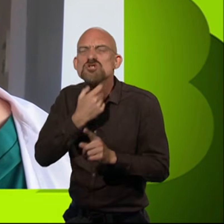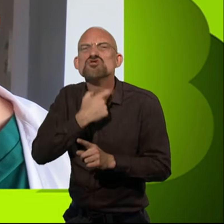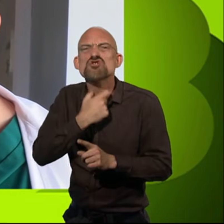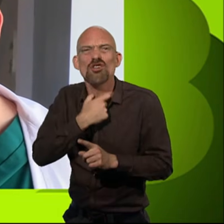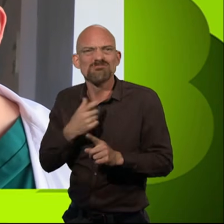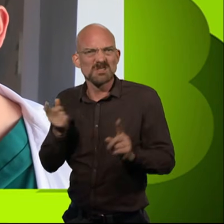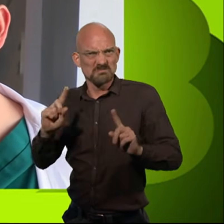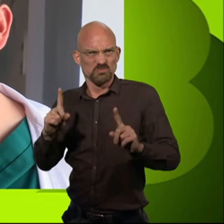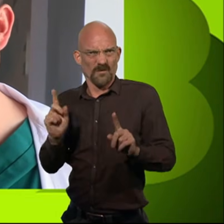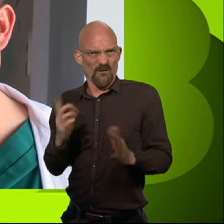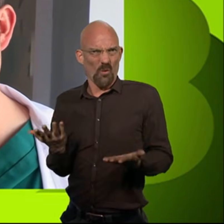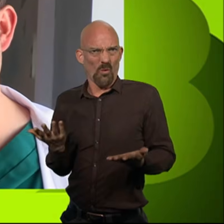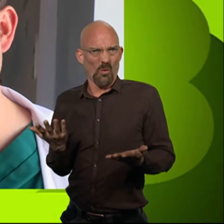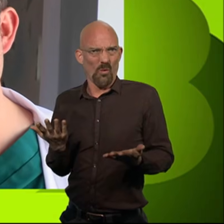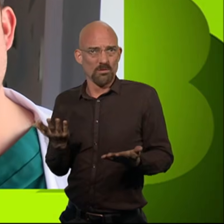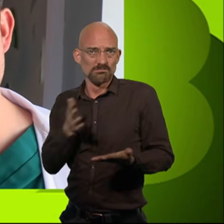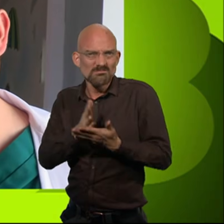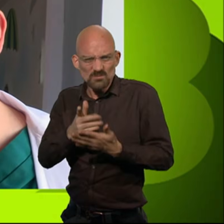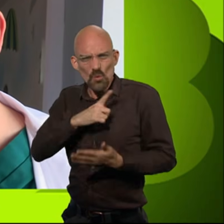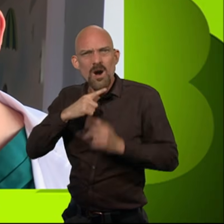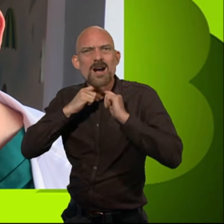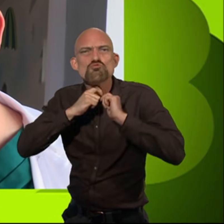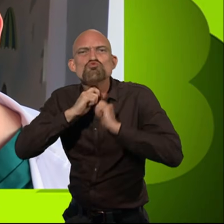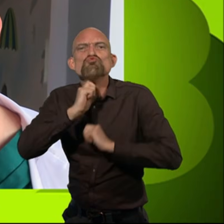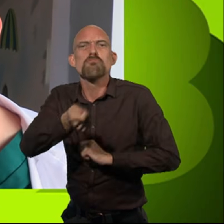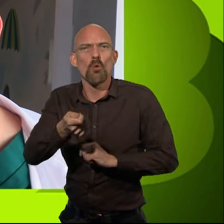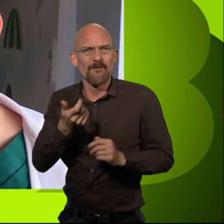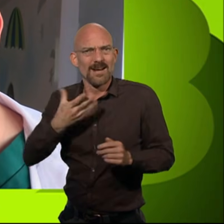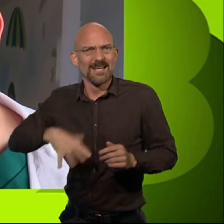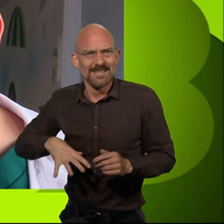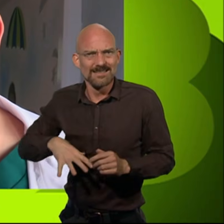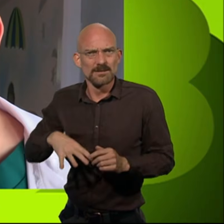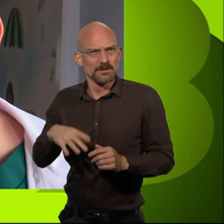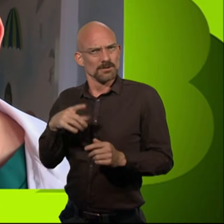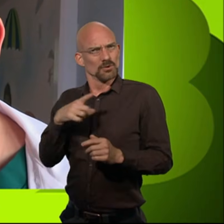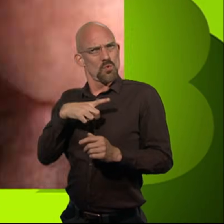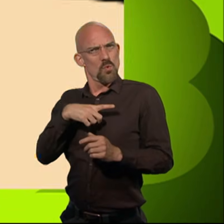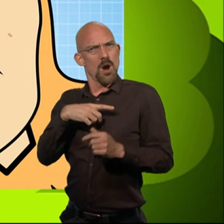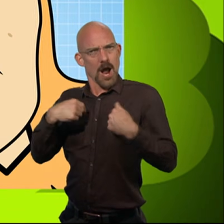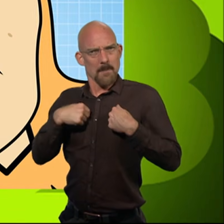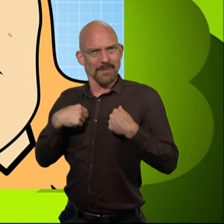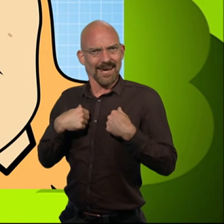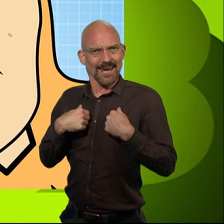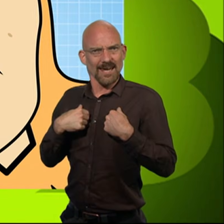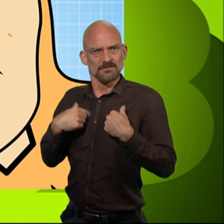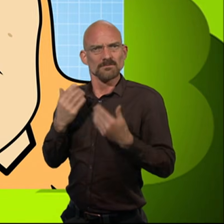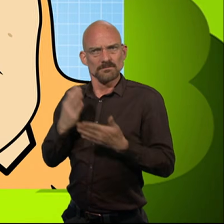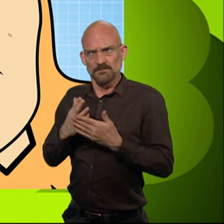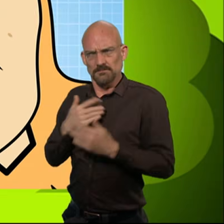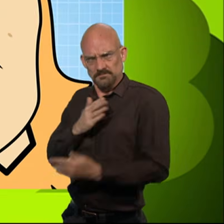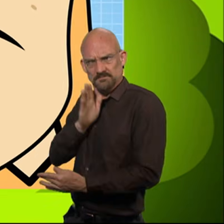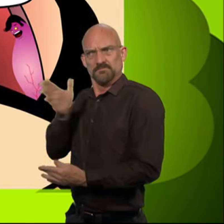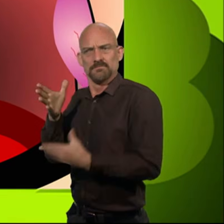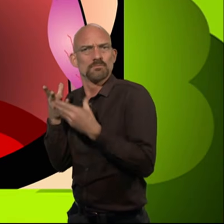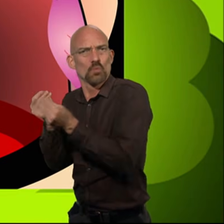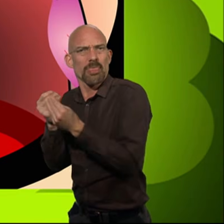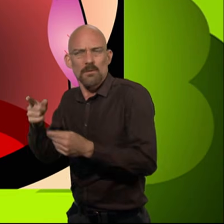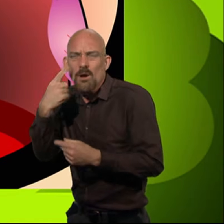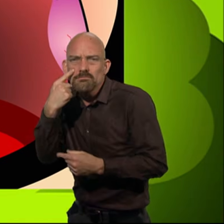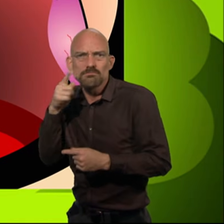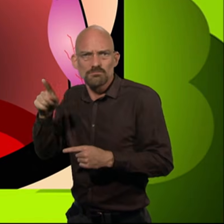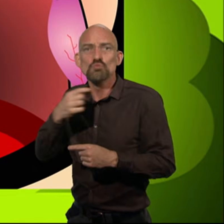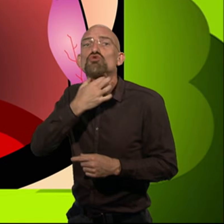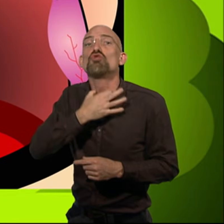they do? Why were mine removed? I'm on duty with the tonsil team to find out. Your tonsils sit at the back